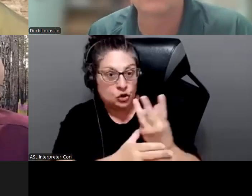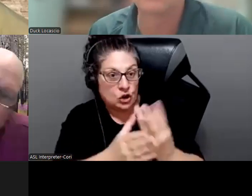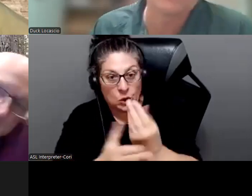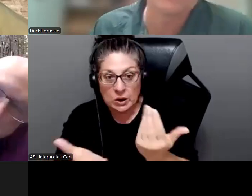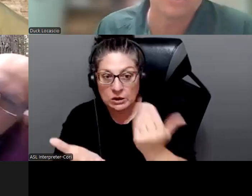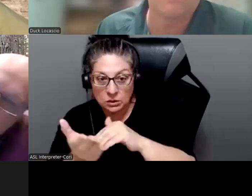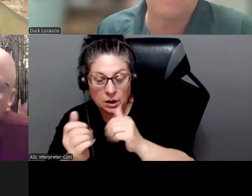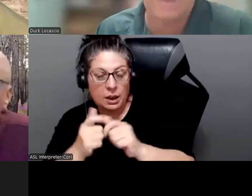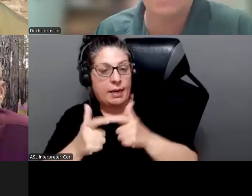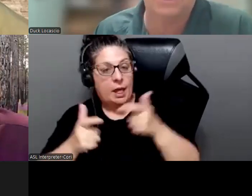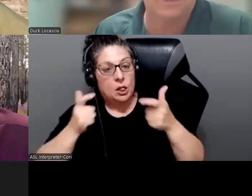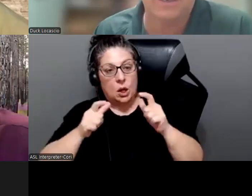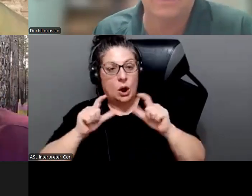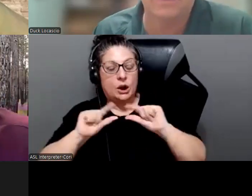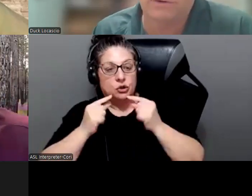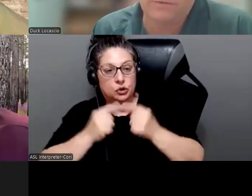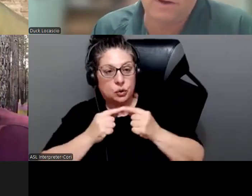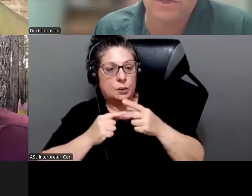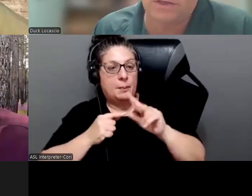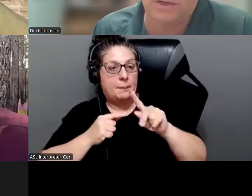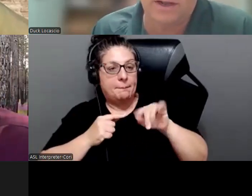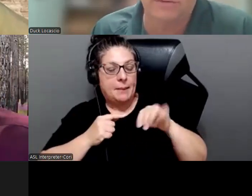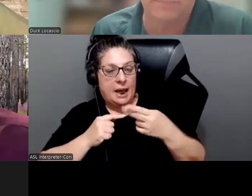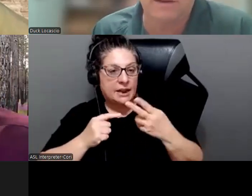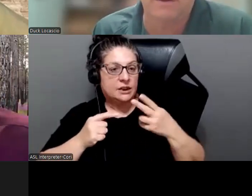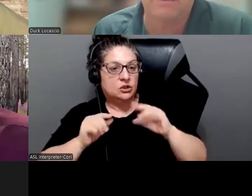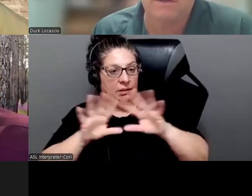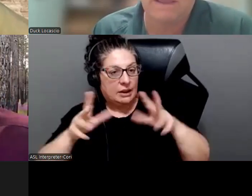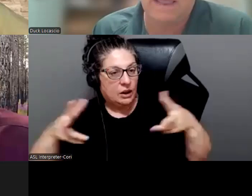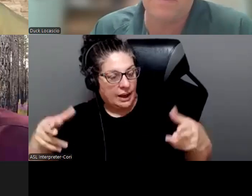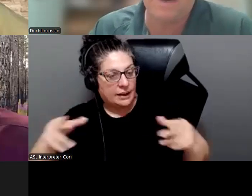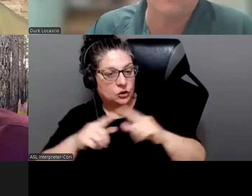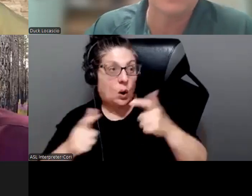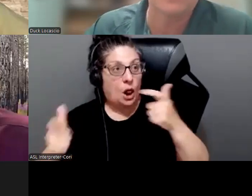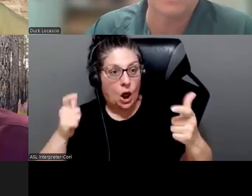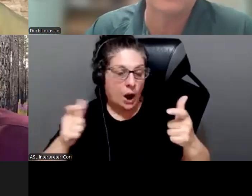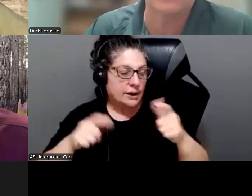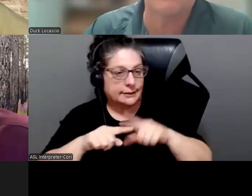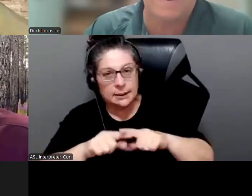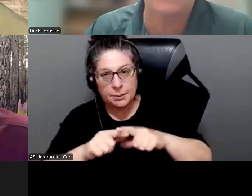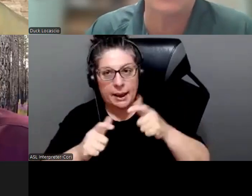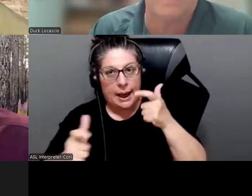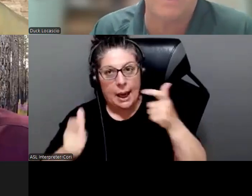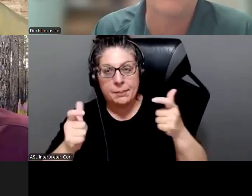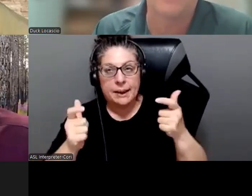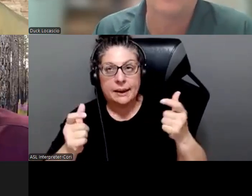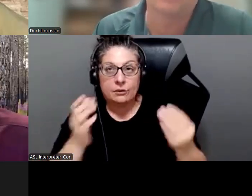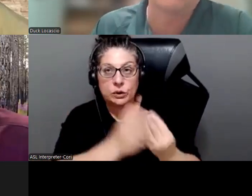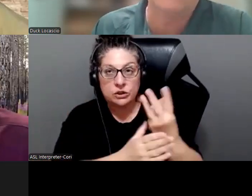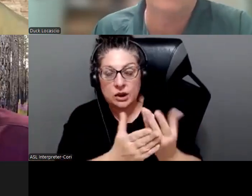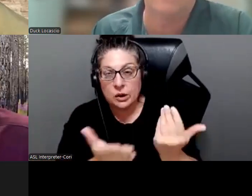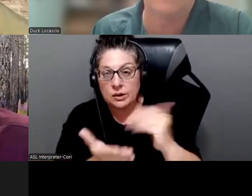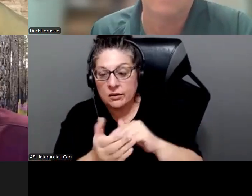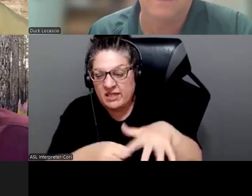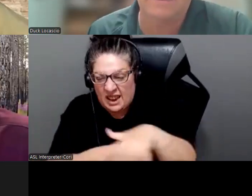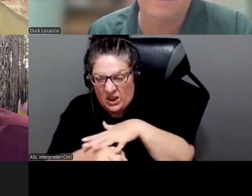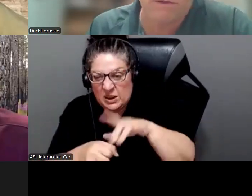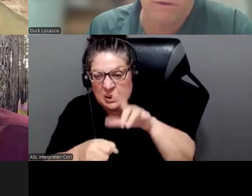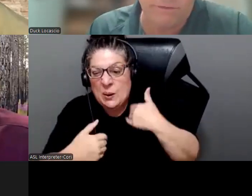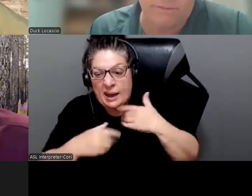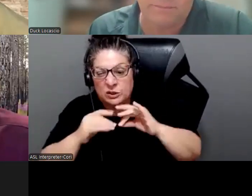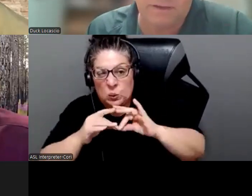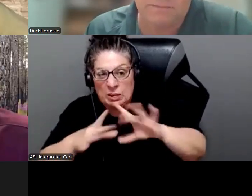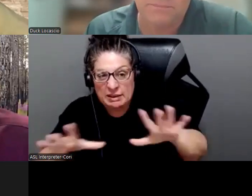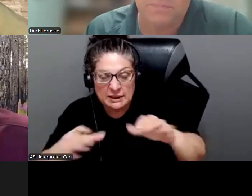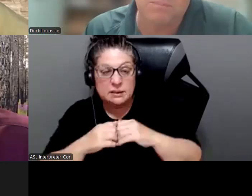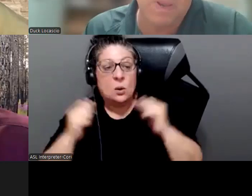use large group patch clear cuts or even large clear cuts, depending on how big a regeneration patch you have to release it. And all